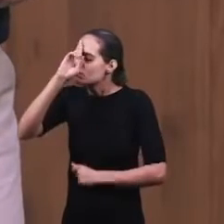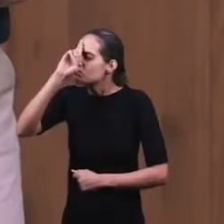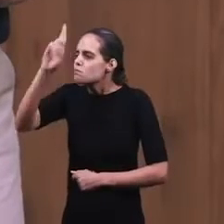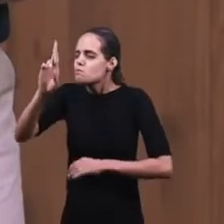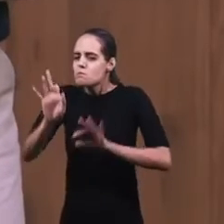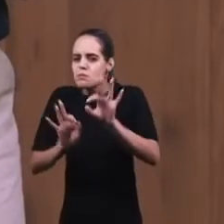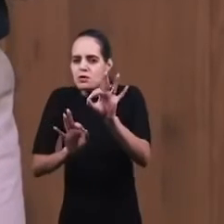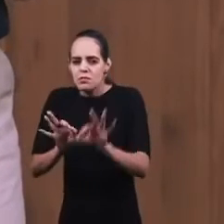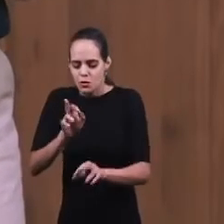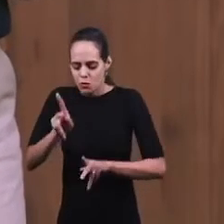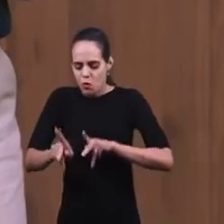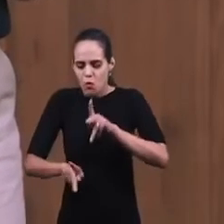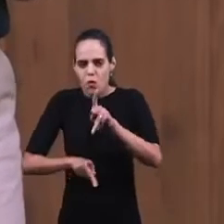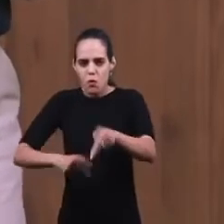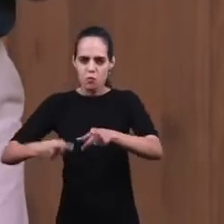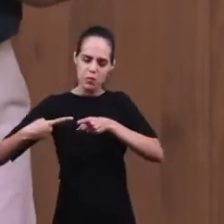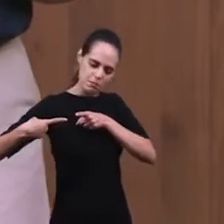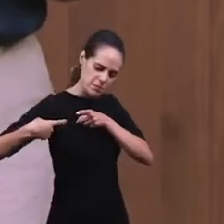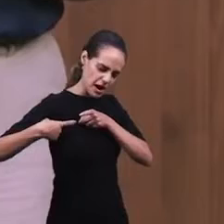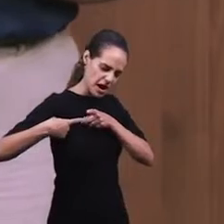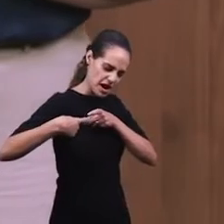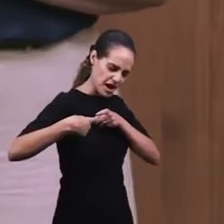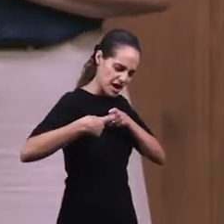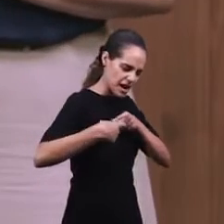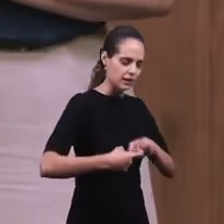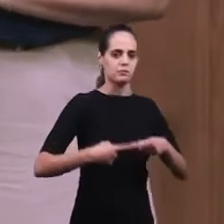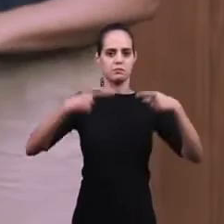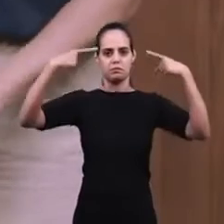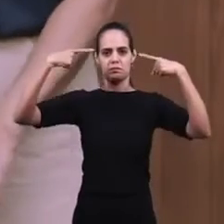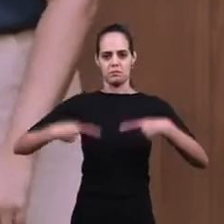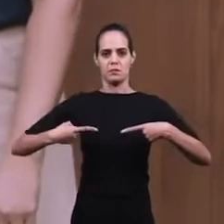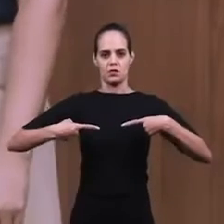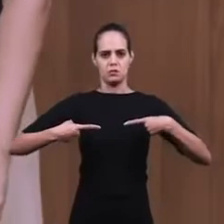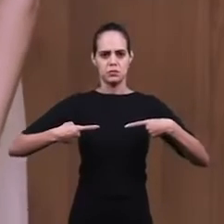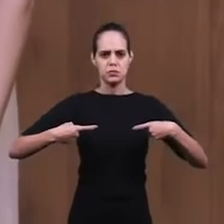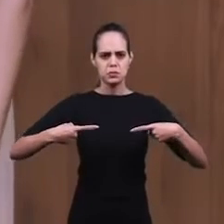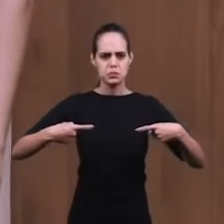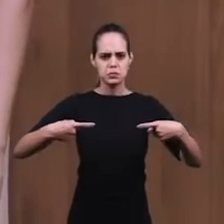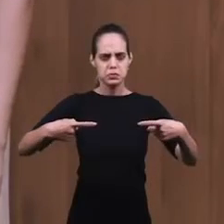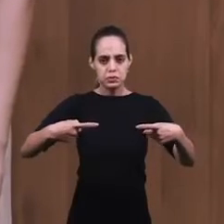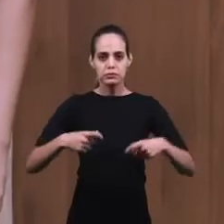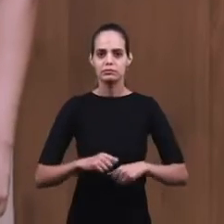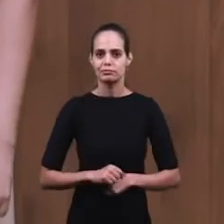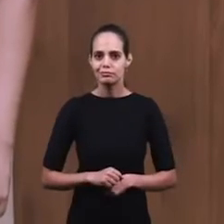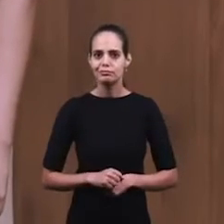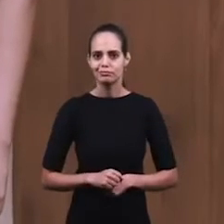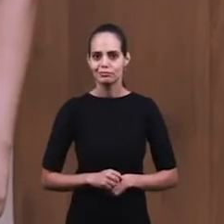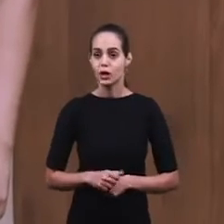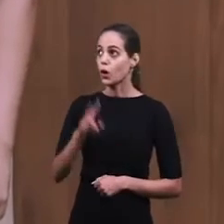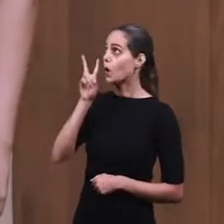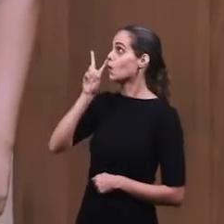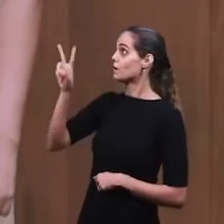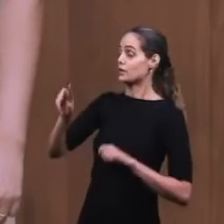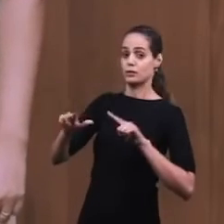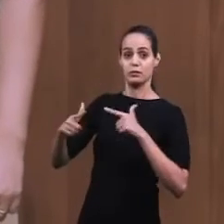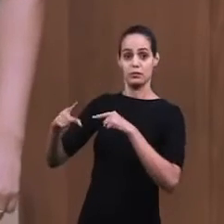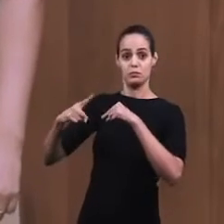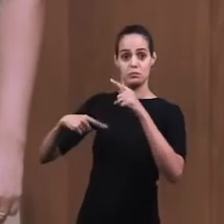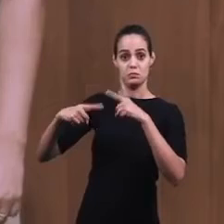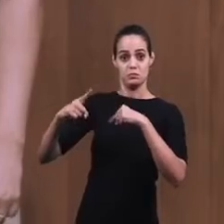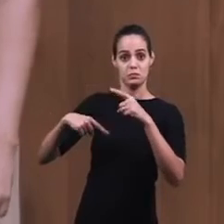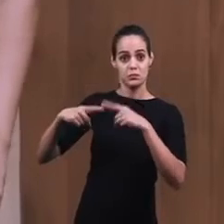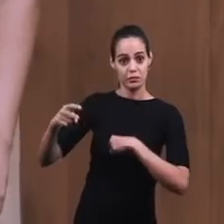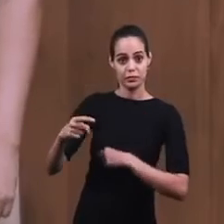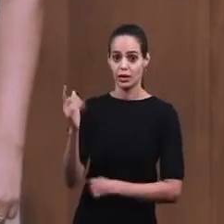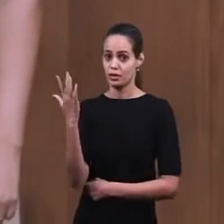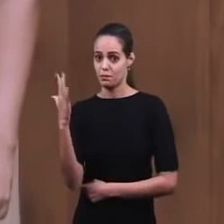prepared a people for war. And we can see on the slide that the workers had on one hand tools to